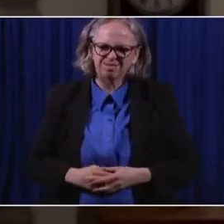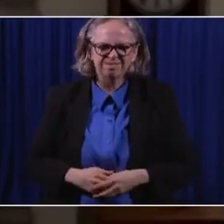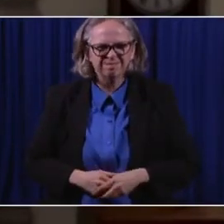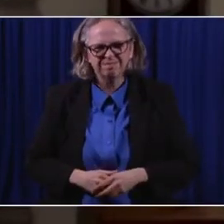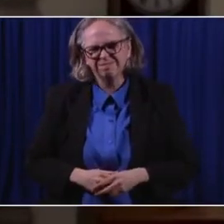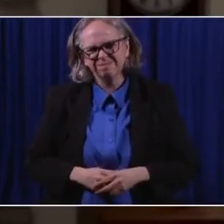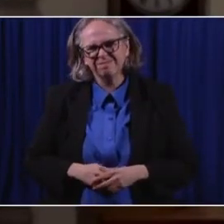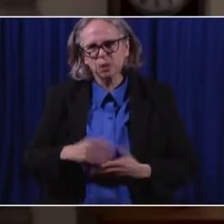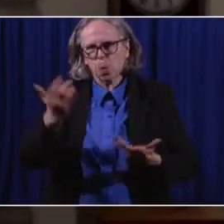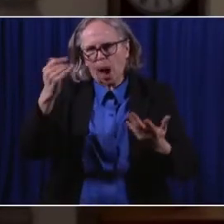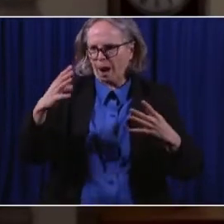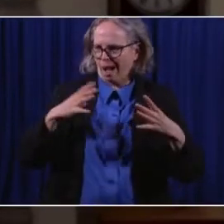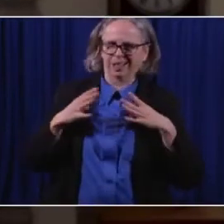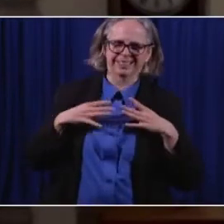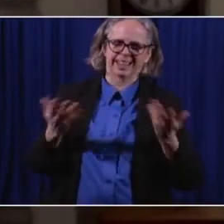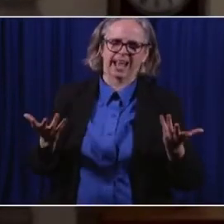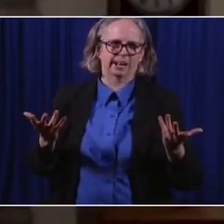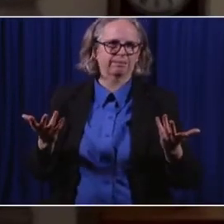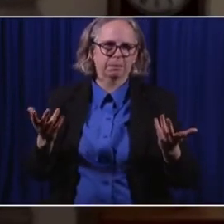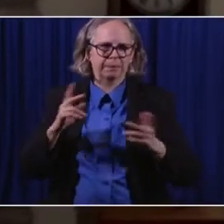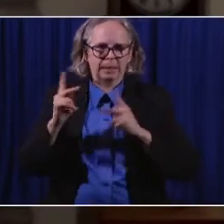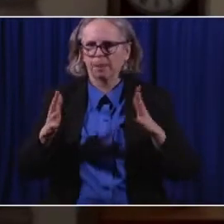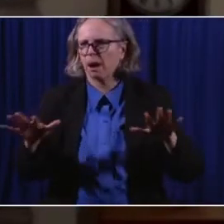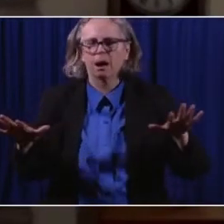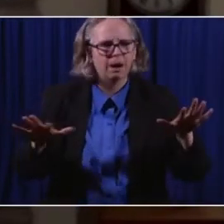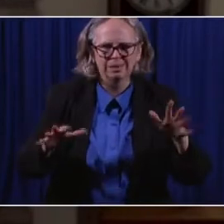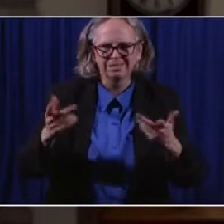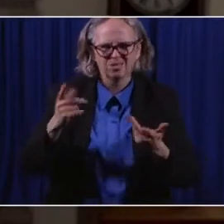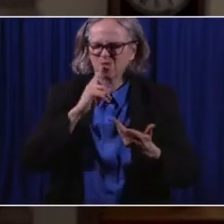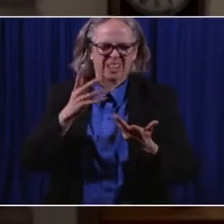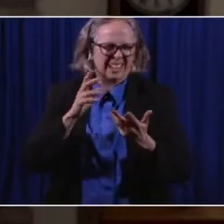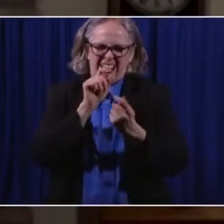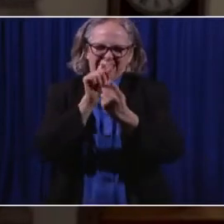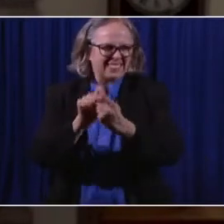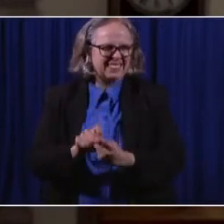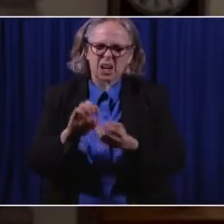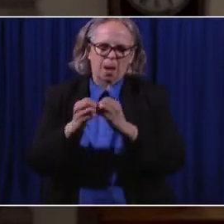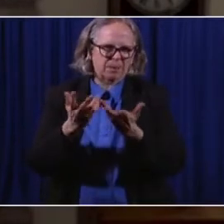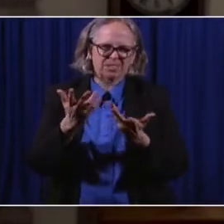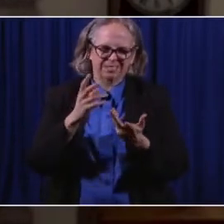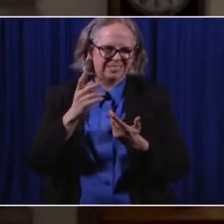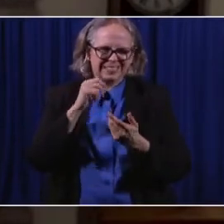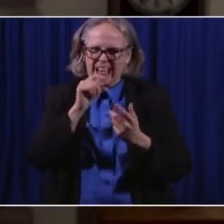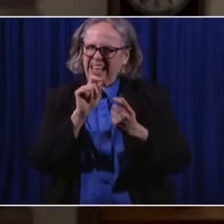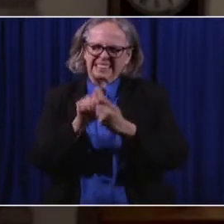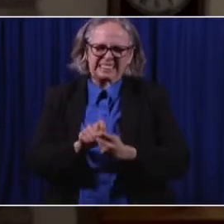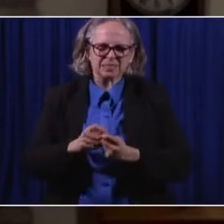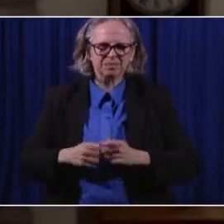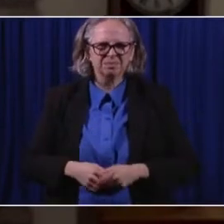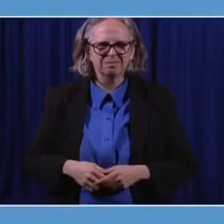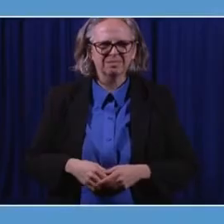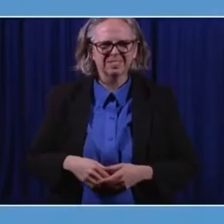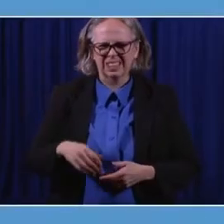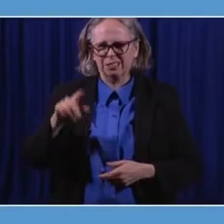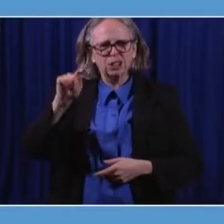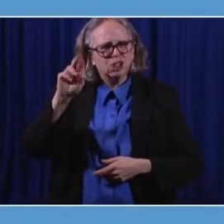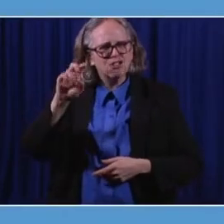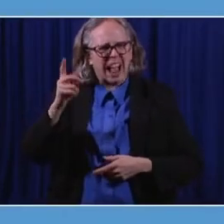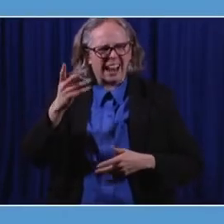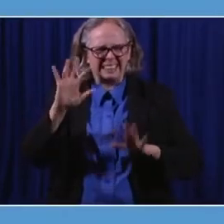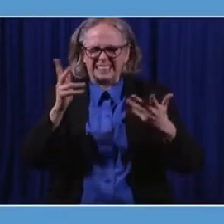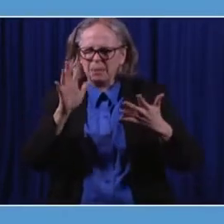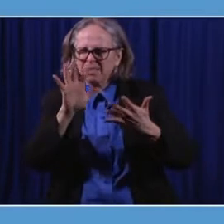kinds of numbers. And they're never really a good time to look at it to see what the trend lines are. We are back, unfortunately, up in the